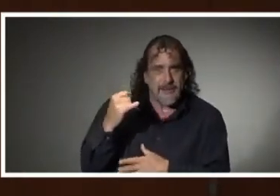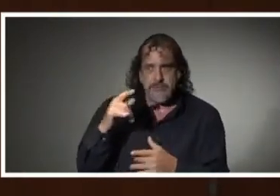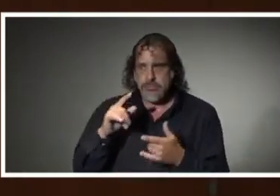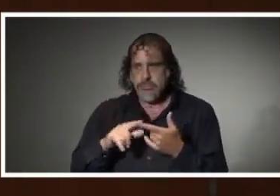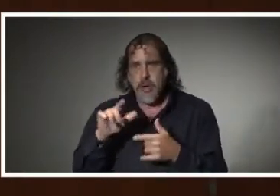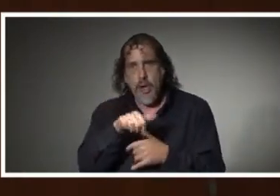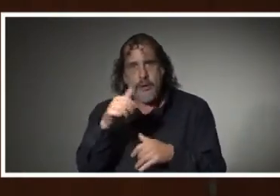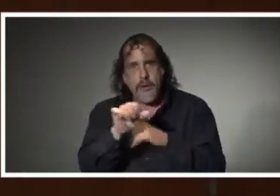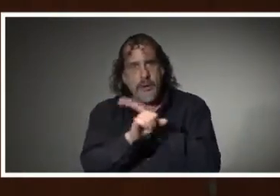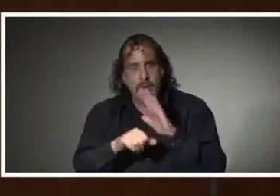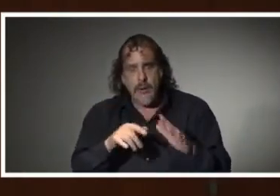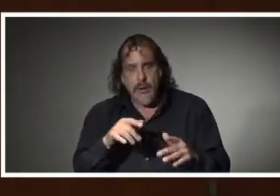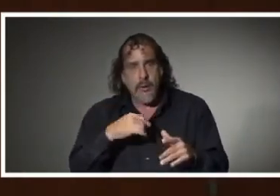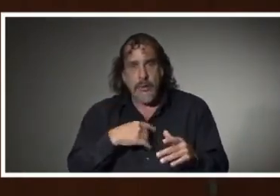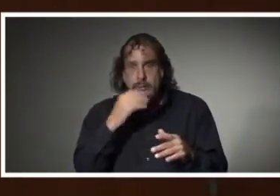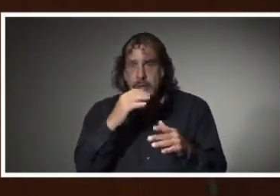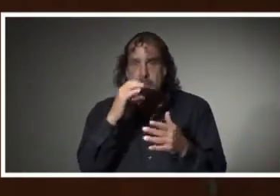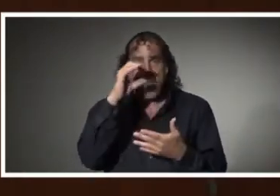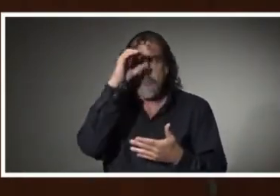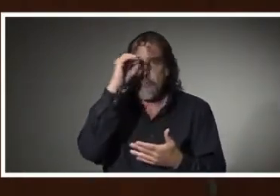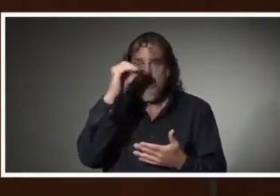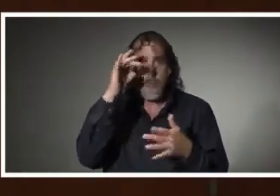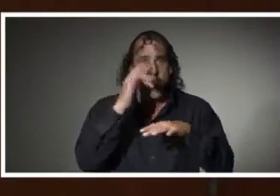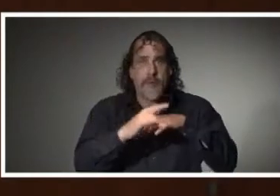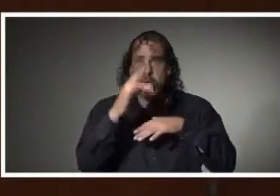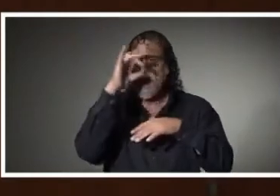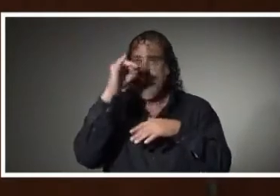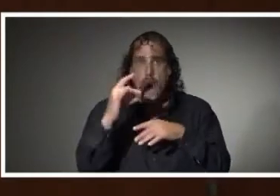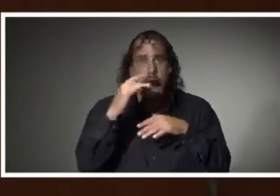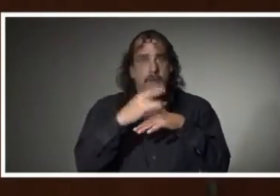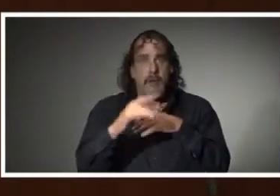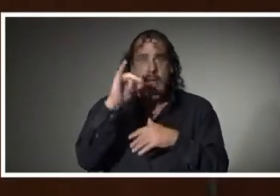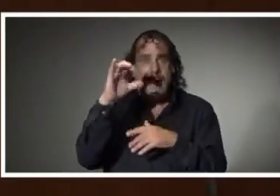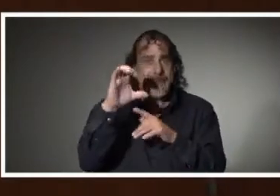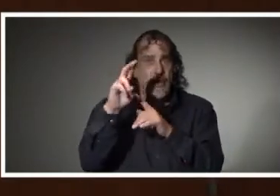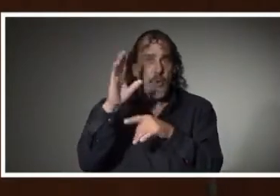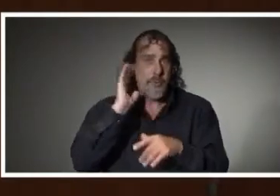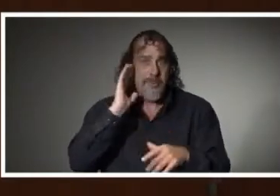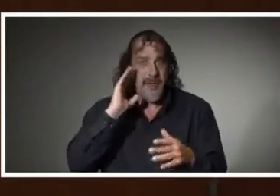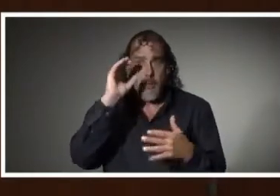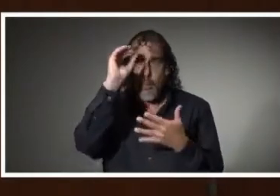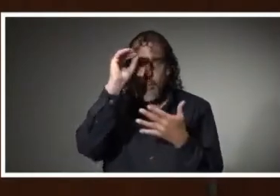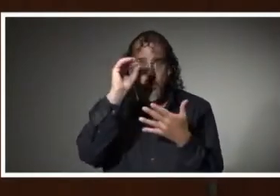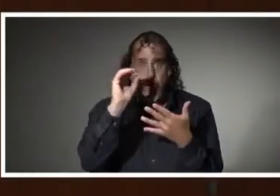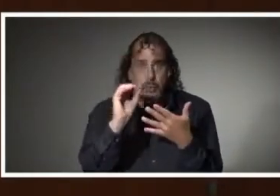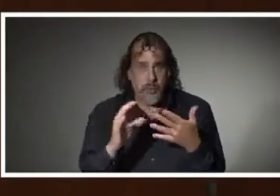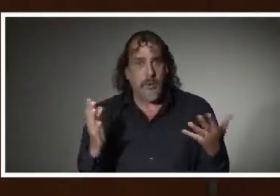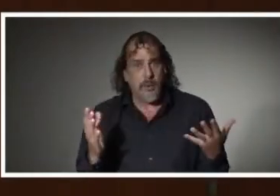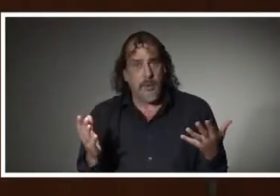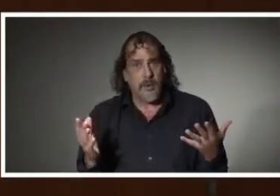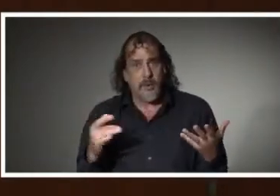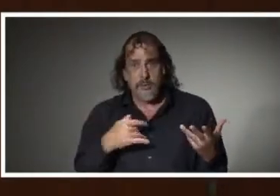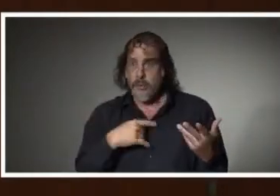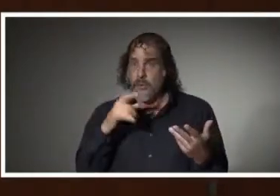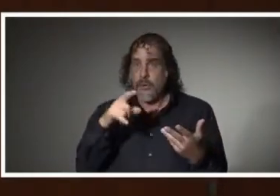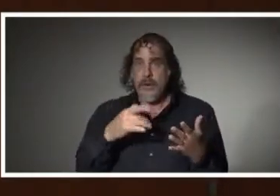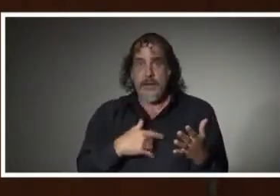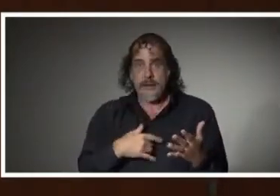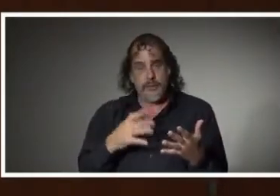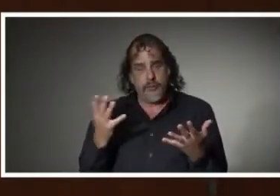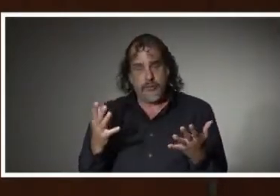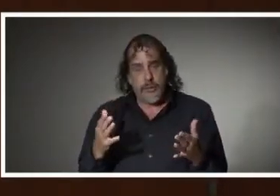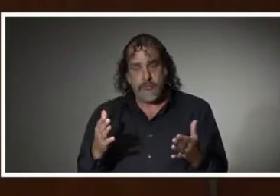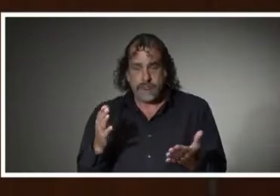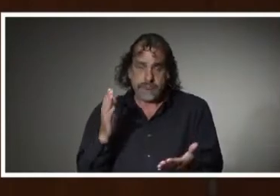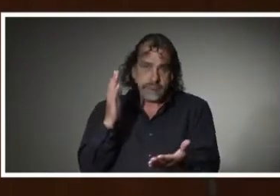seen zero ICU beds day after day after day in numerous hospitals. And so we did have to take this